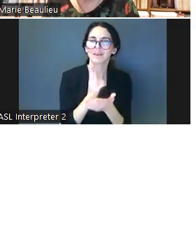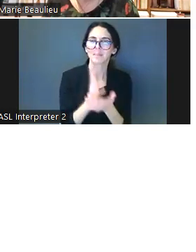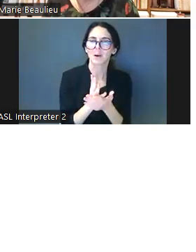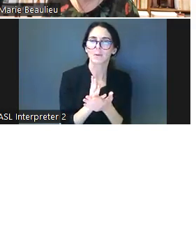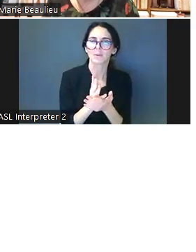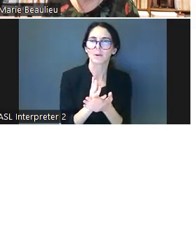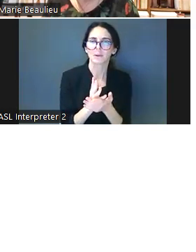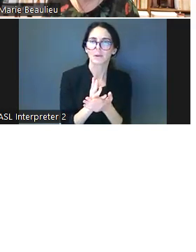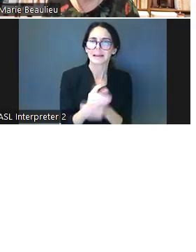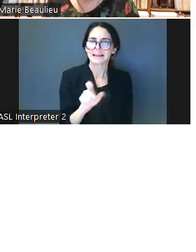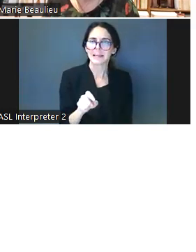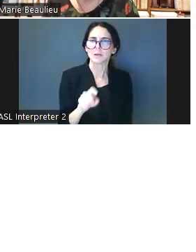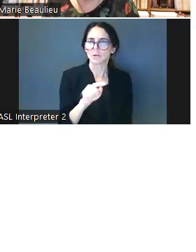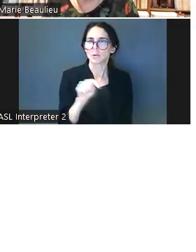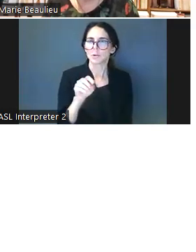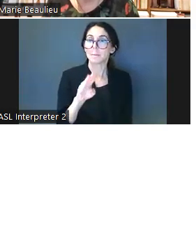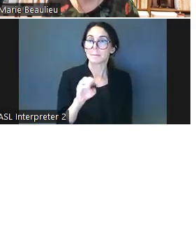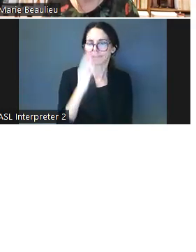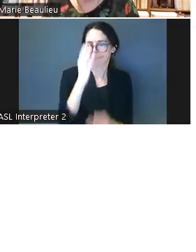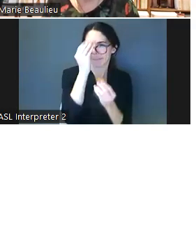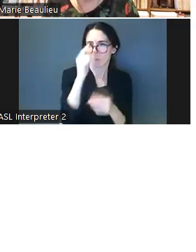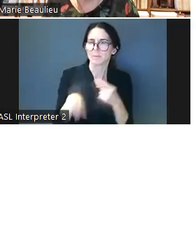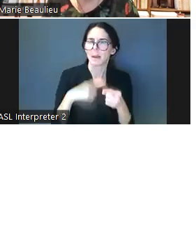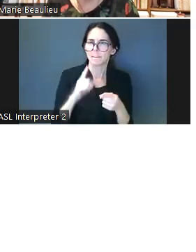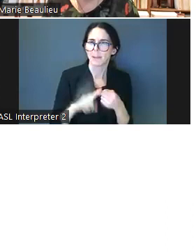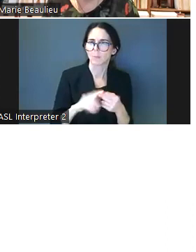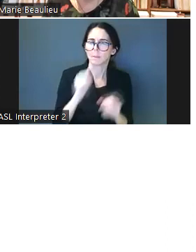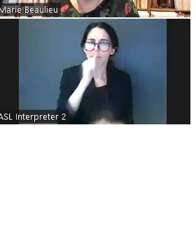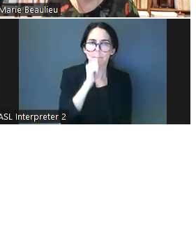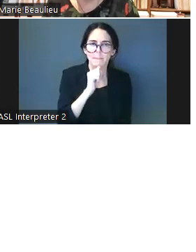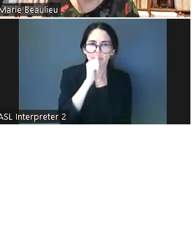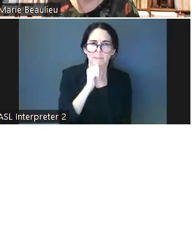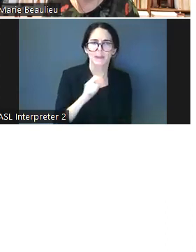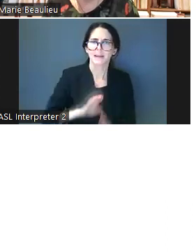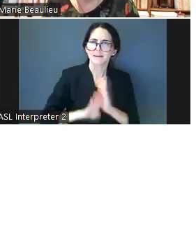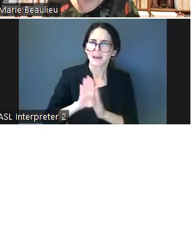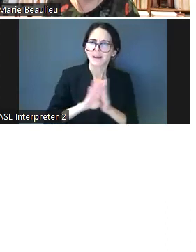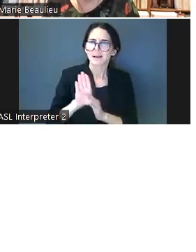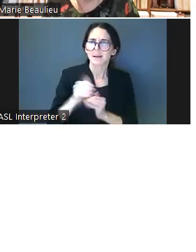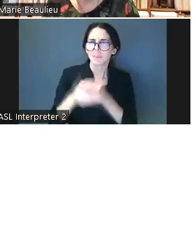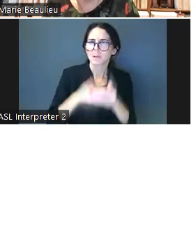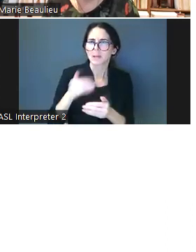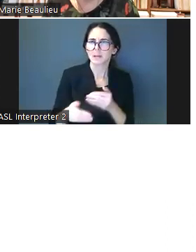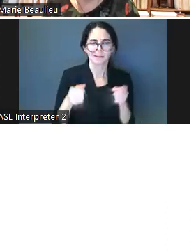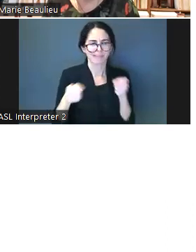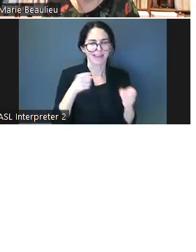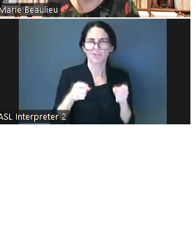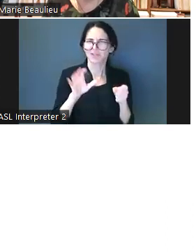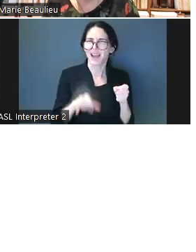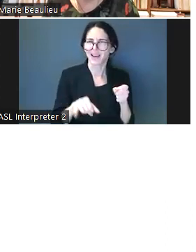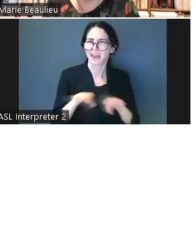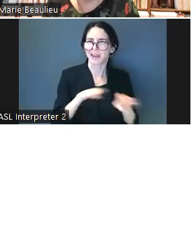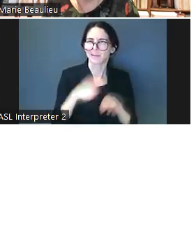be informed about intolerance, its effect, its cause, the need to develop a process to manage situation of intolerance, the